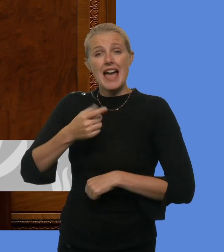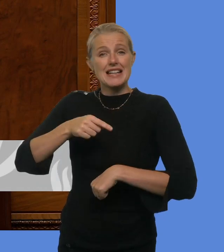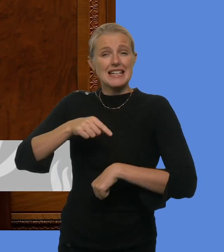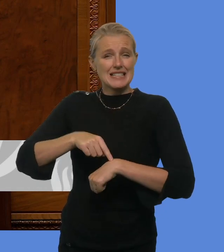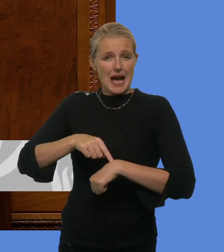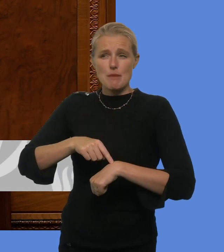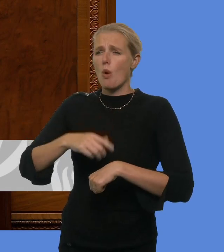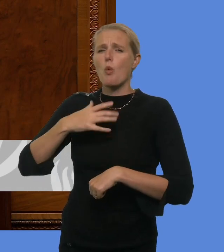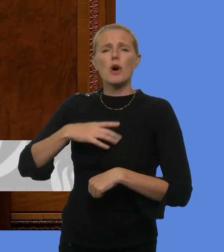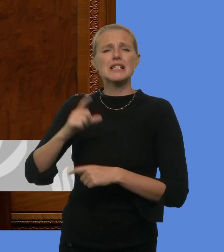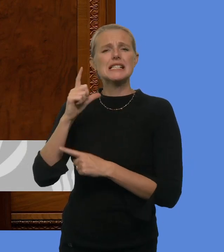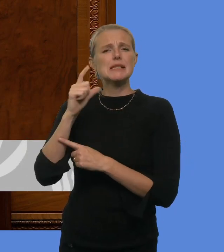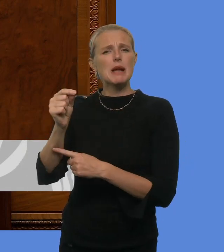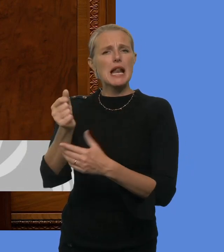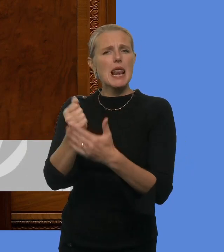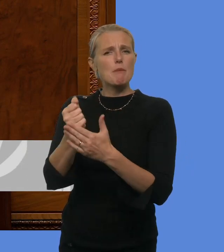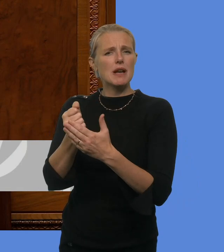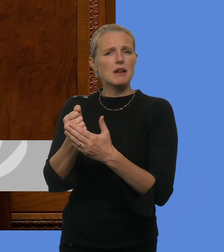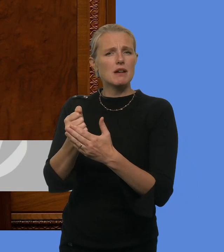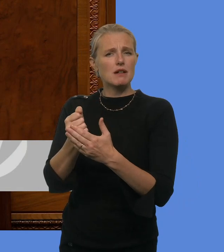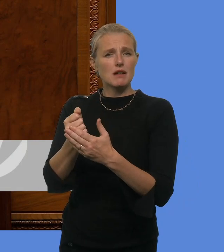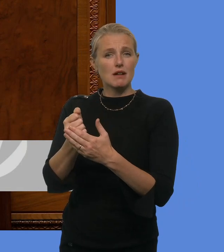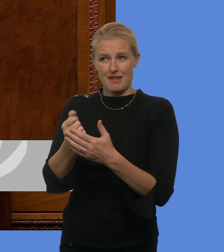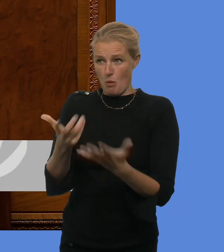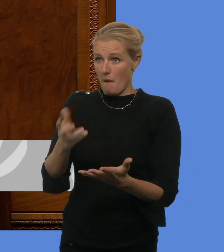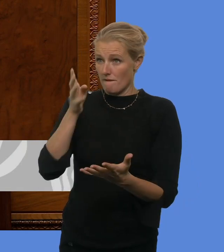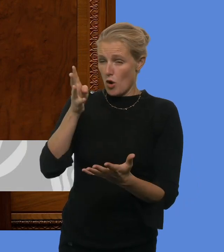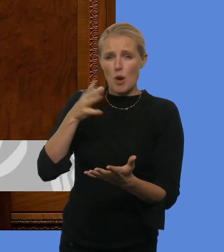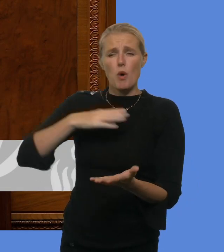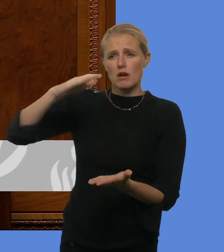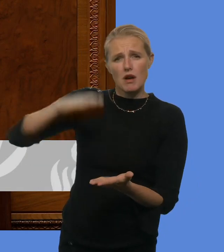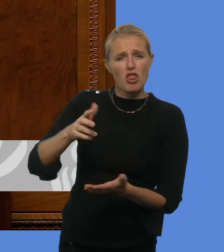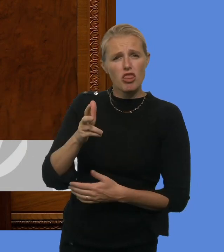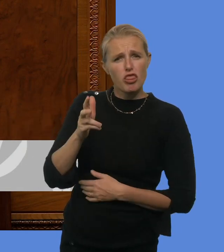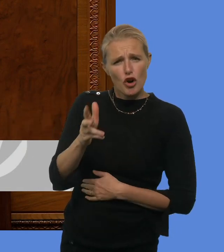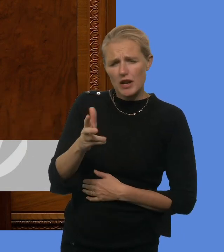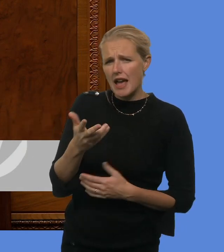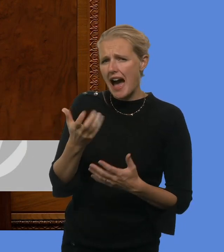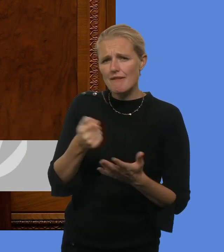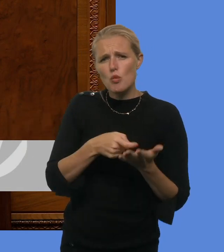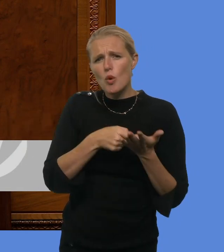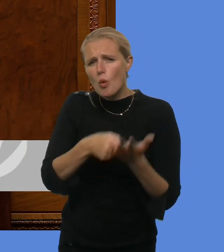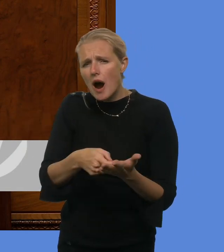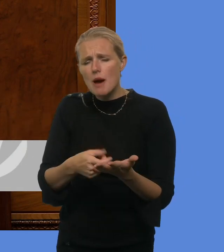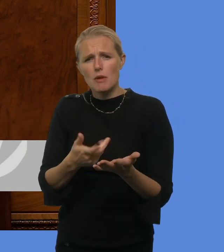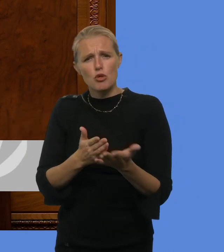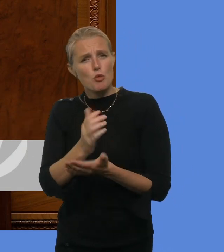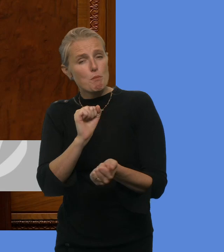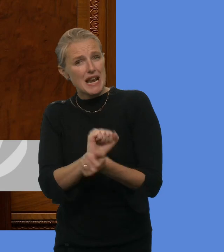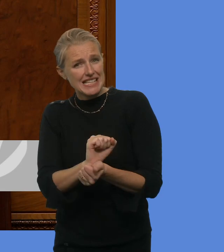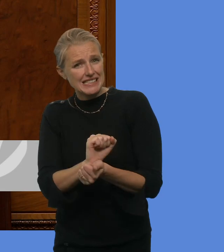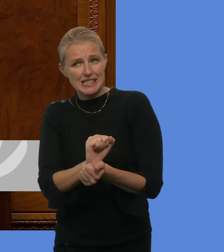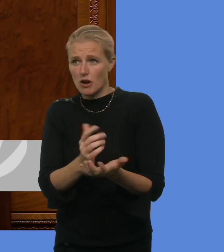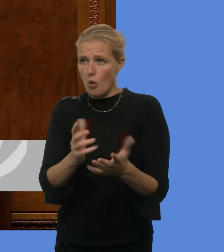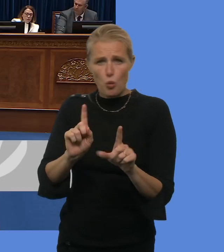from 40 mile per hour to 30 mile per hour? Is there a requirement for a recommendation from PSNA on that reduced speed